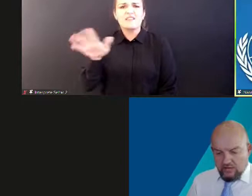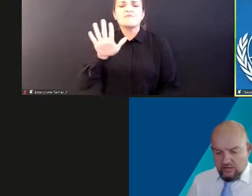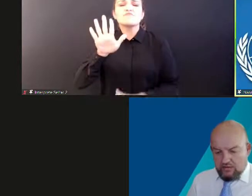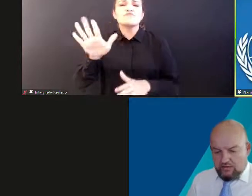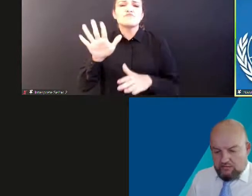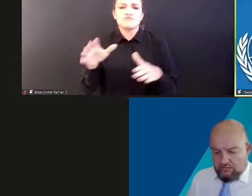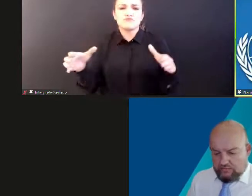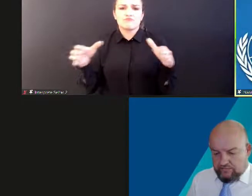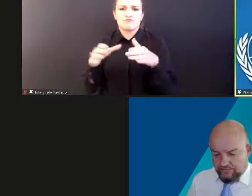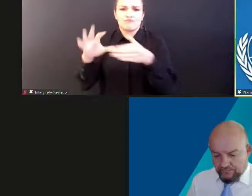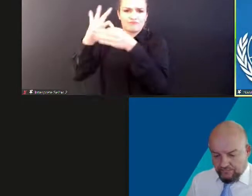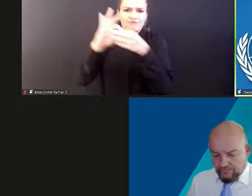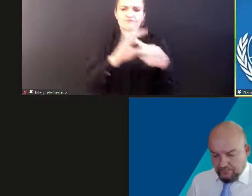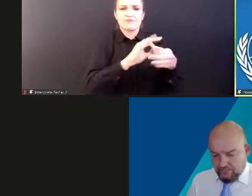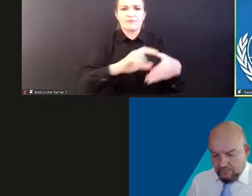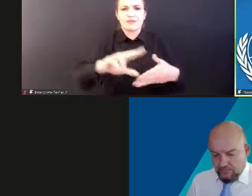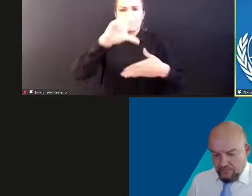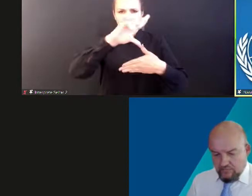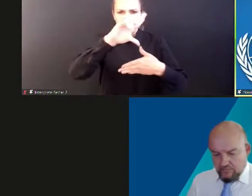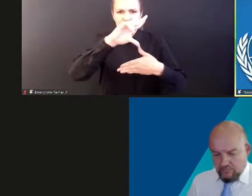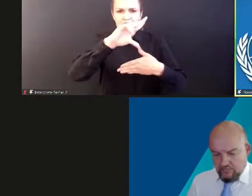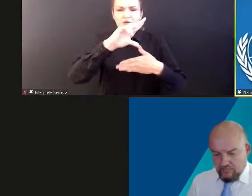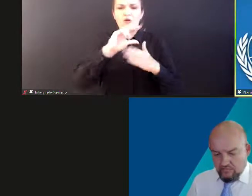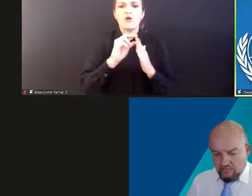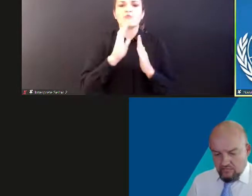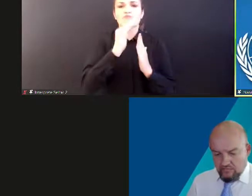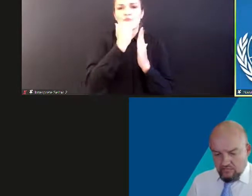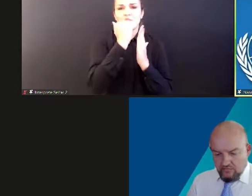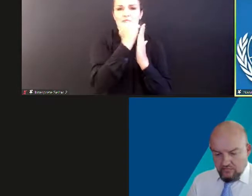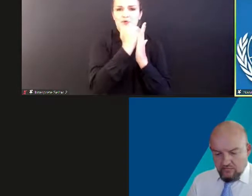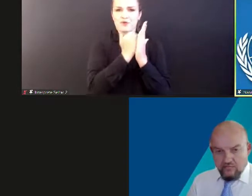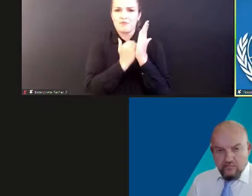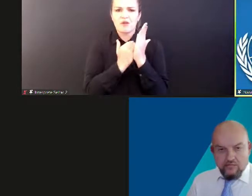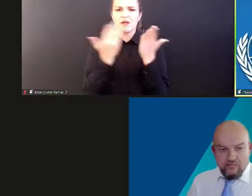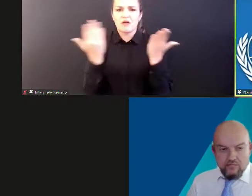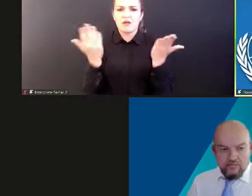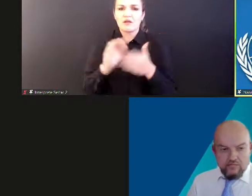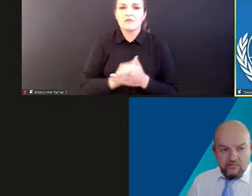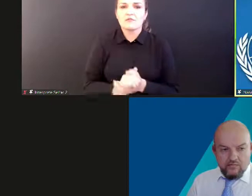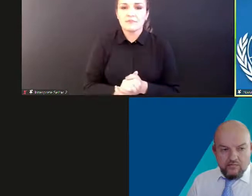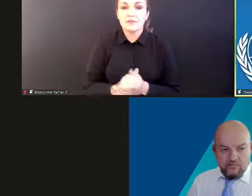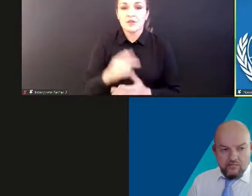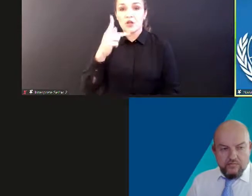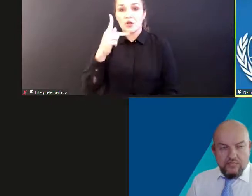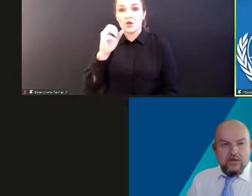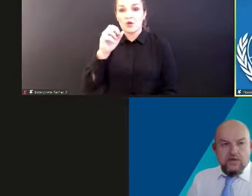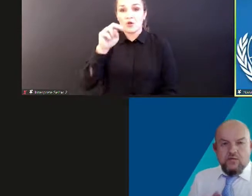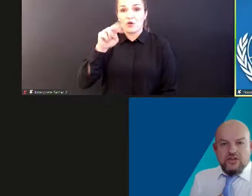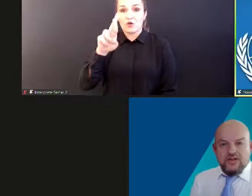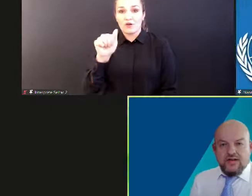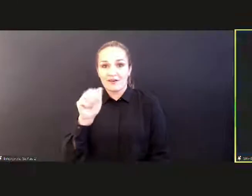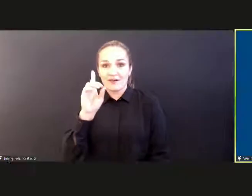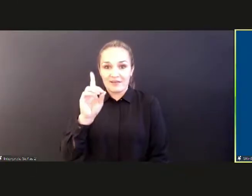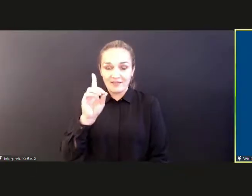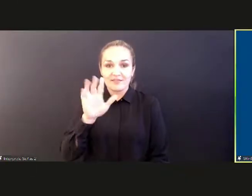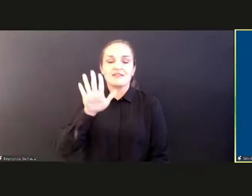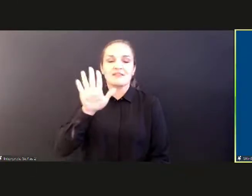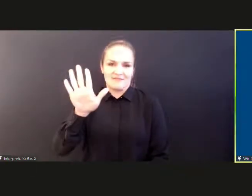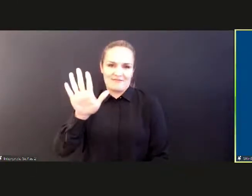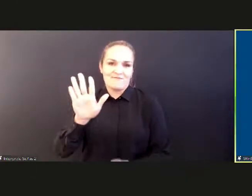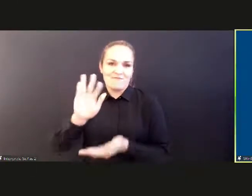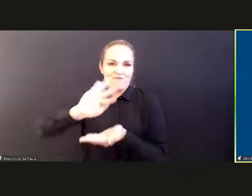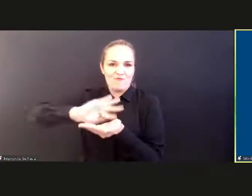the ADELA program of the Konrad Adenauer Stiftung based in Panama. Please, Winfried. Muchas gracias,